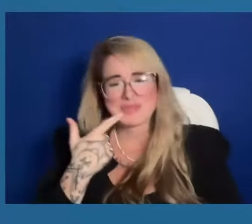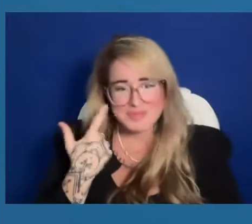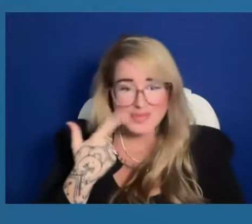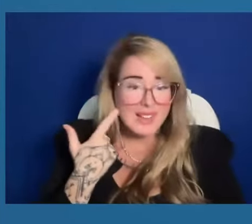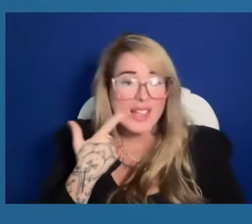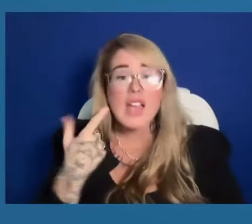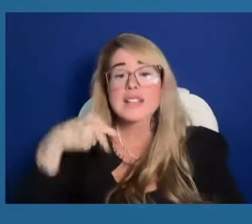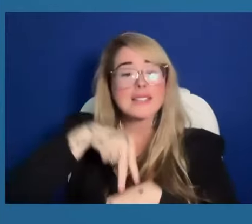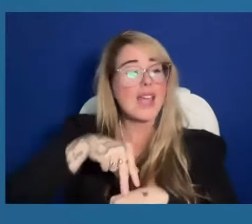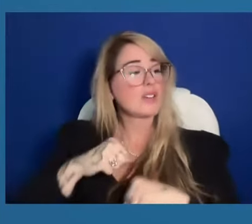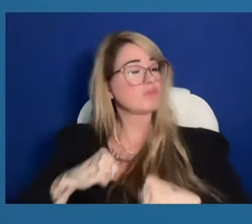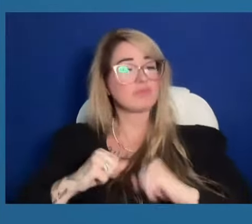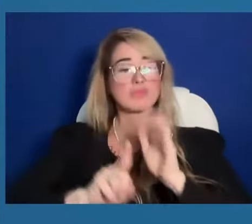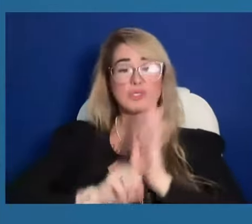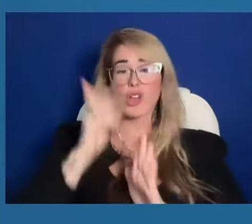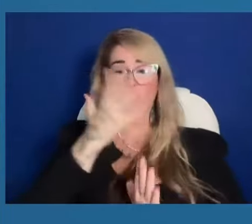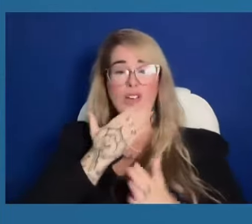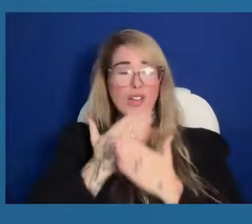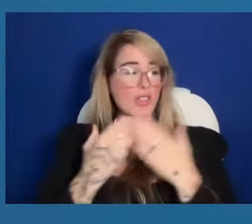Standing tall and looking good.